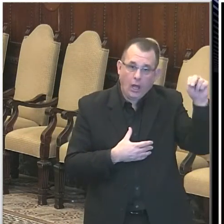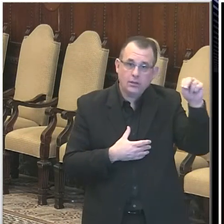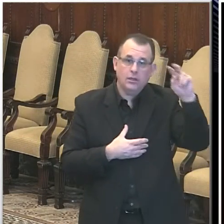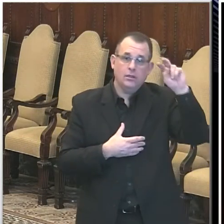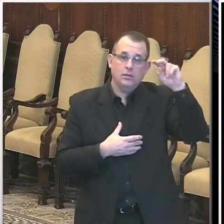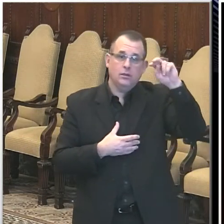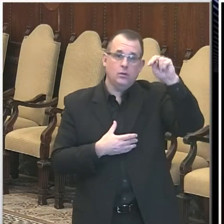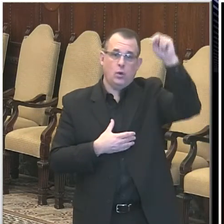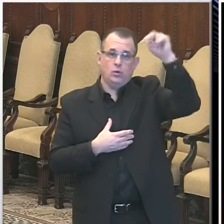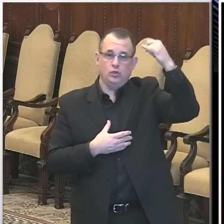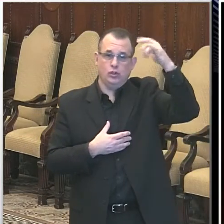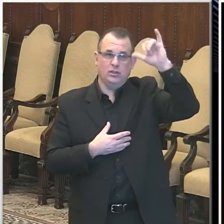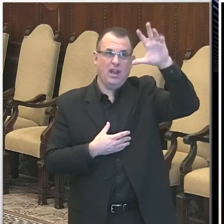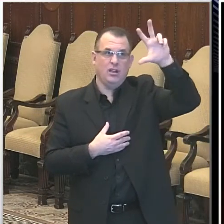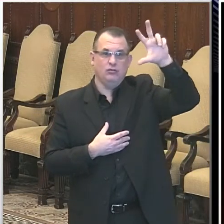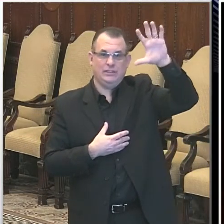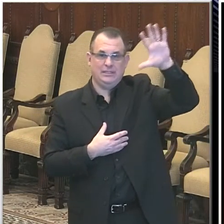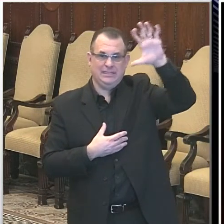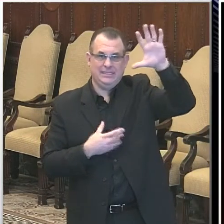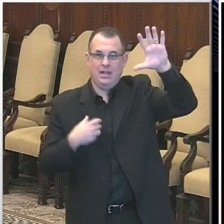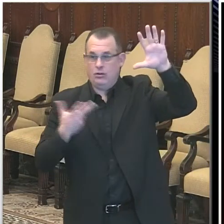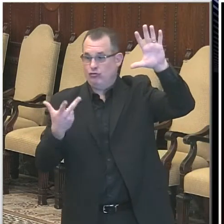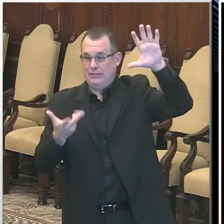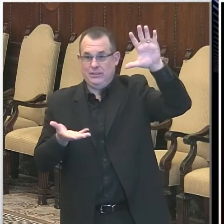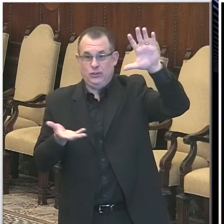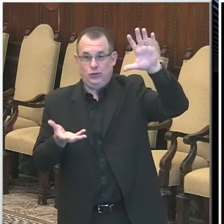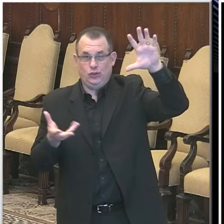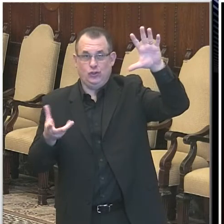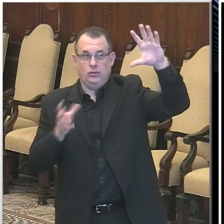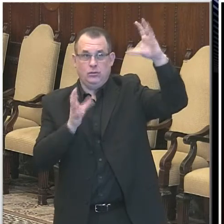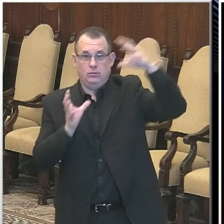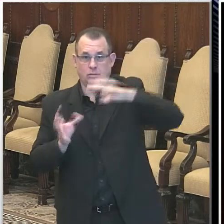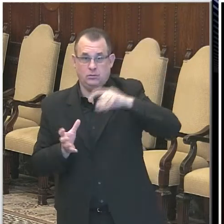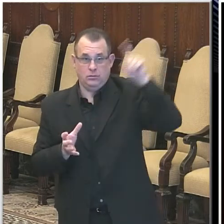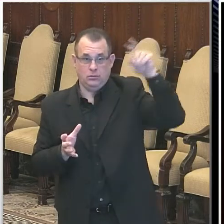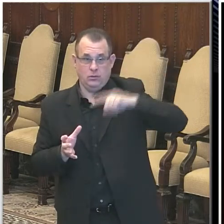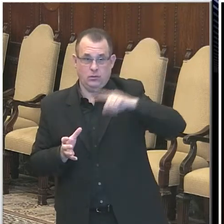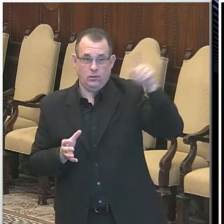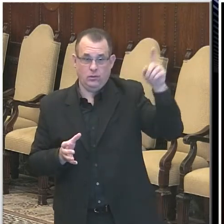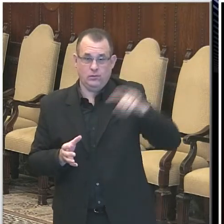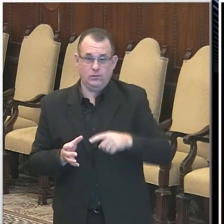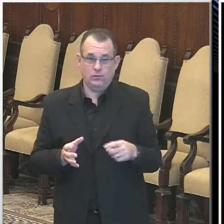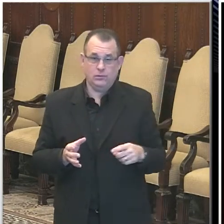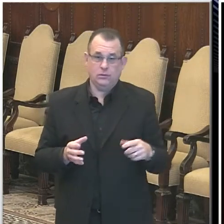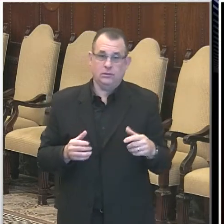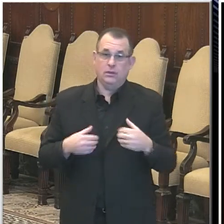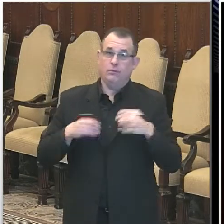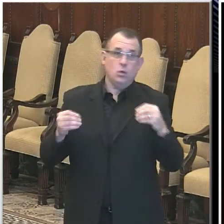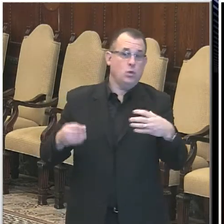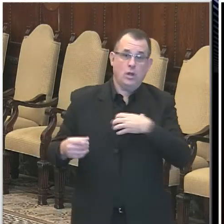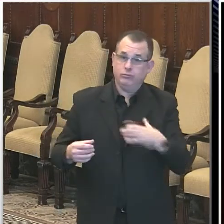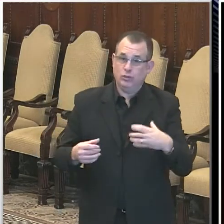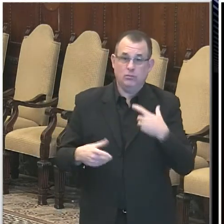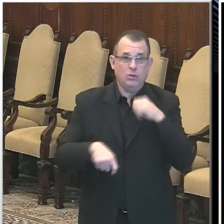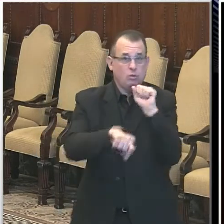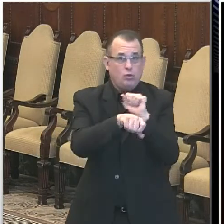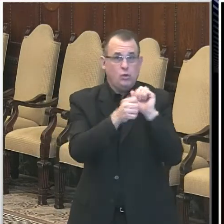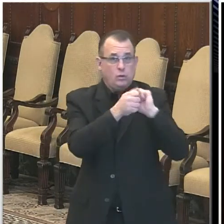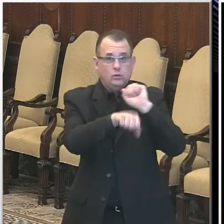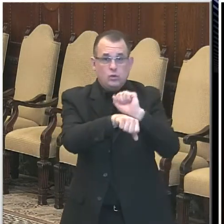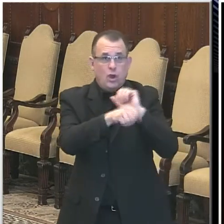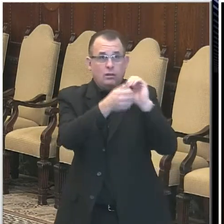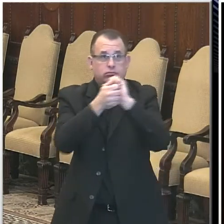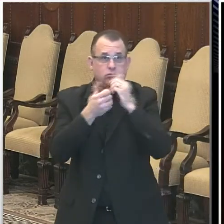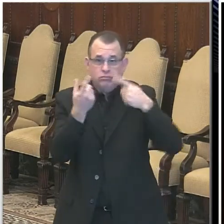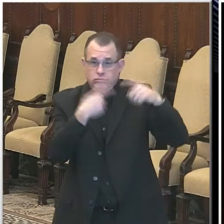So Governor Wolf has been nothing but open and cooperative. I have no issues, and we're working together, and we'll have our